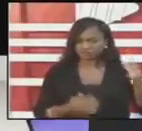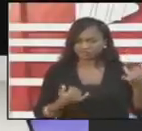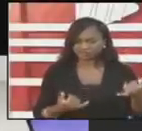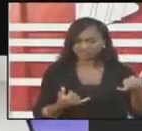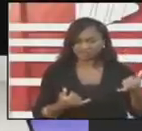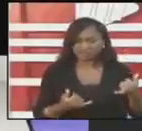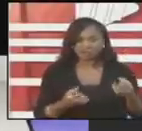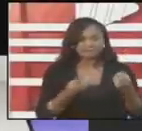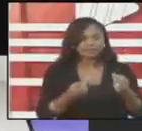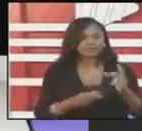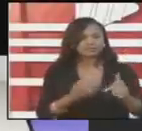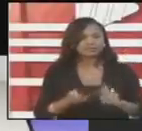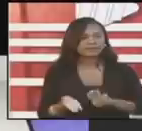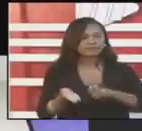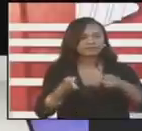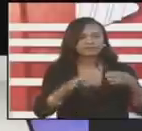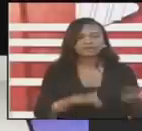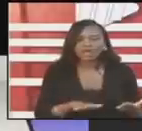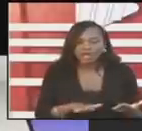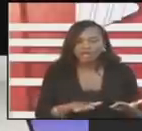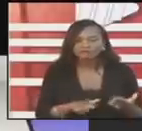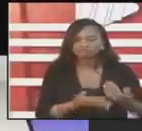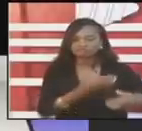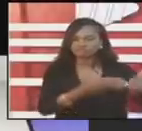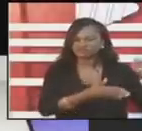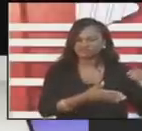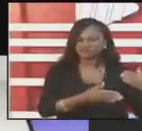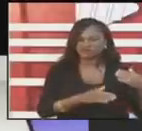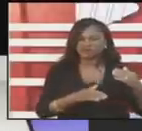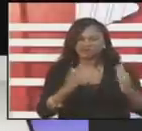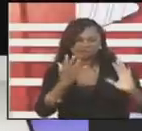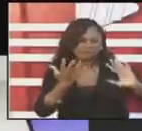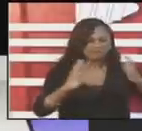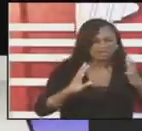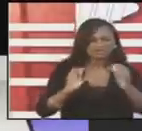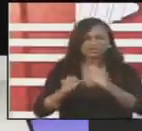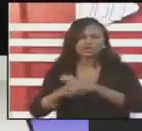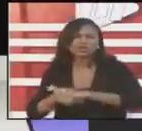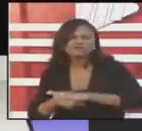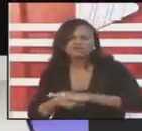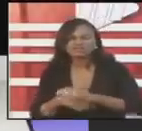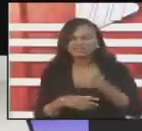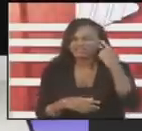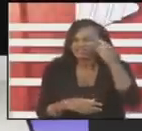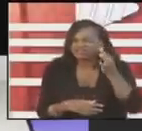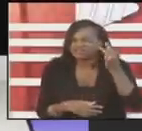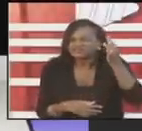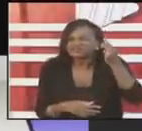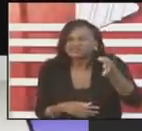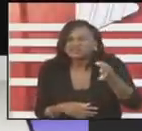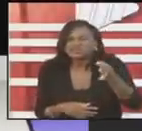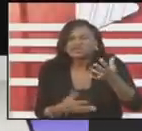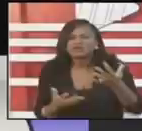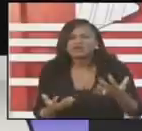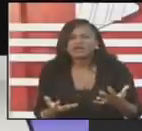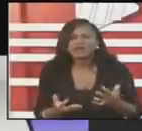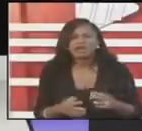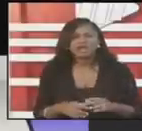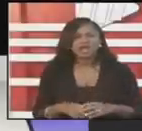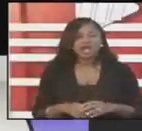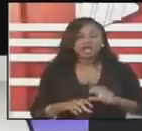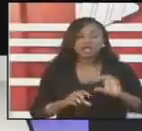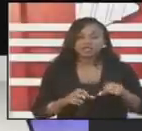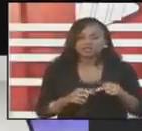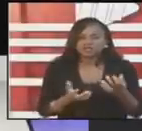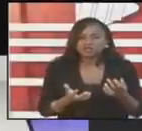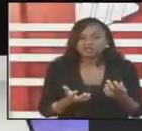killed more people locally than the COVID-19. So going forward, is there any way, or could we expect